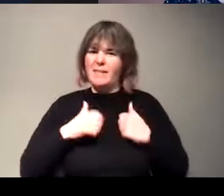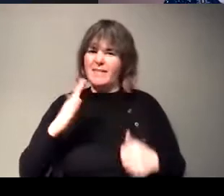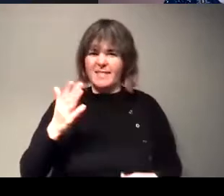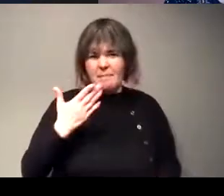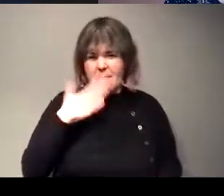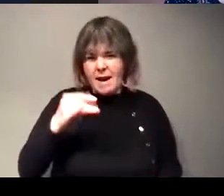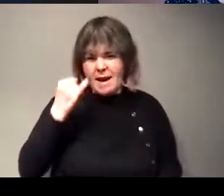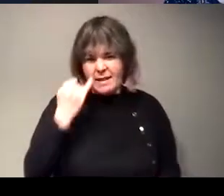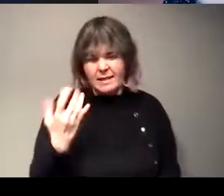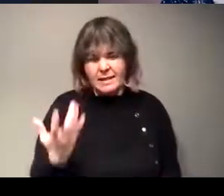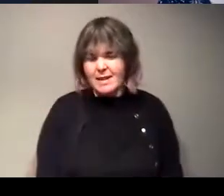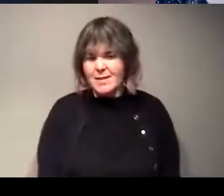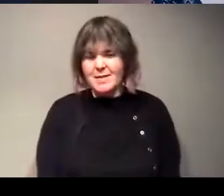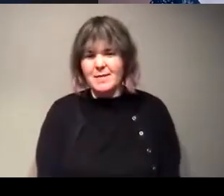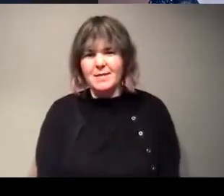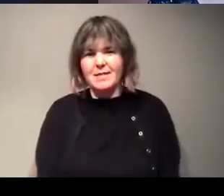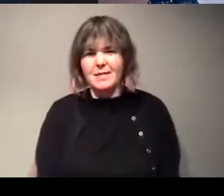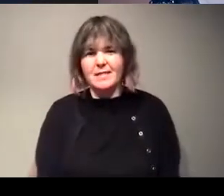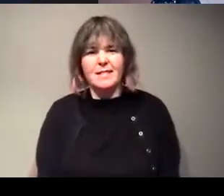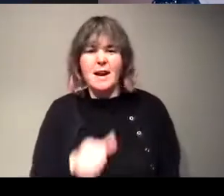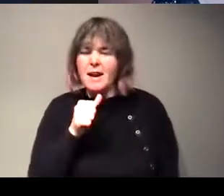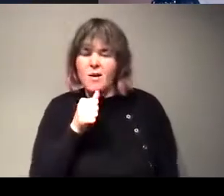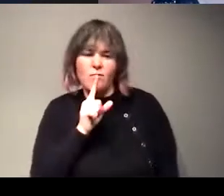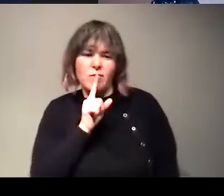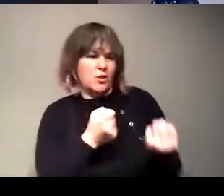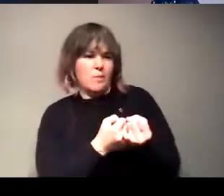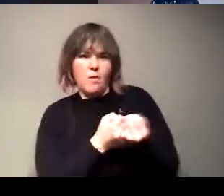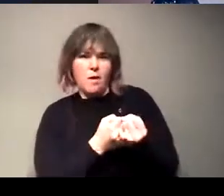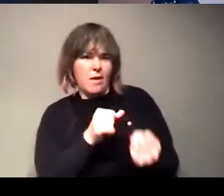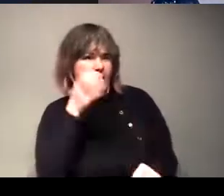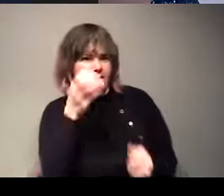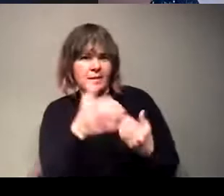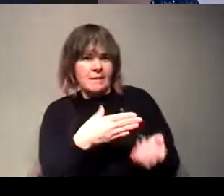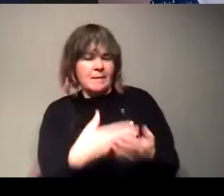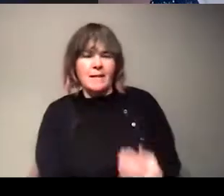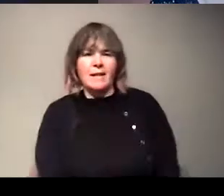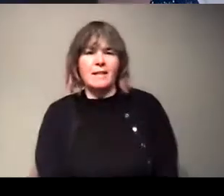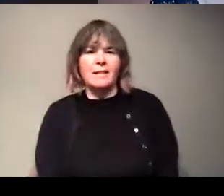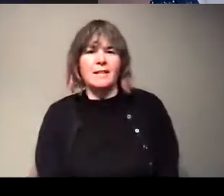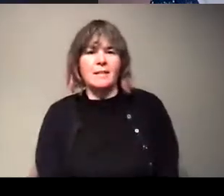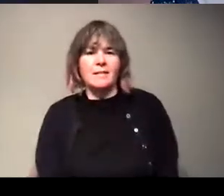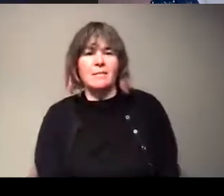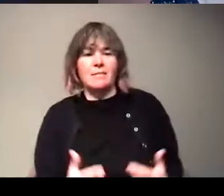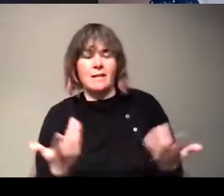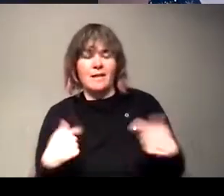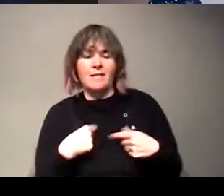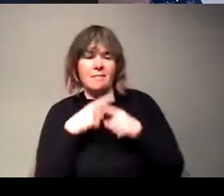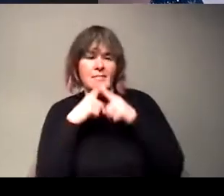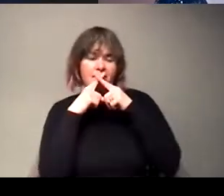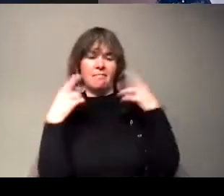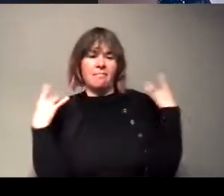not a good idea unless I'm not a fan of that idea to begin with, so I'll refrain from